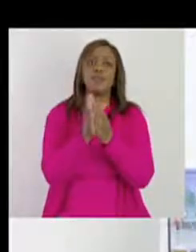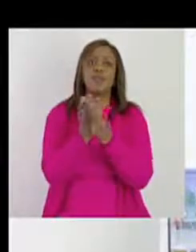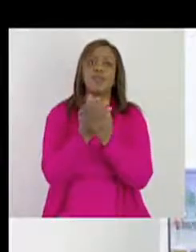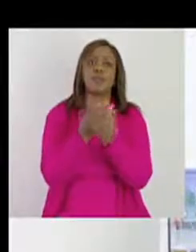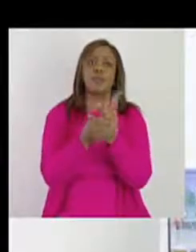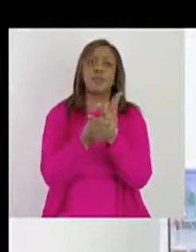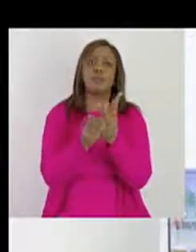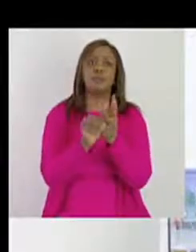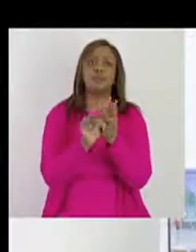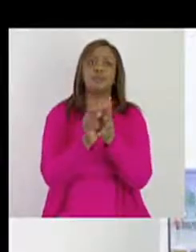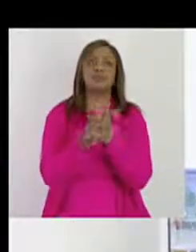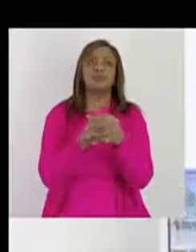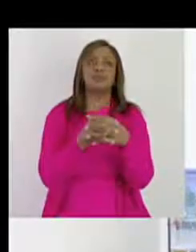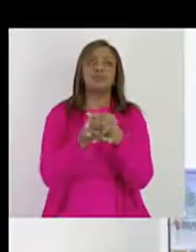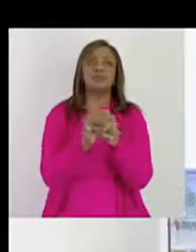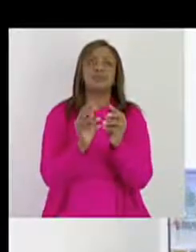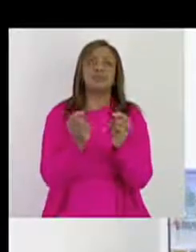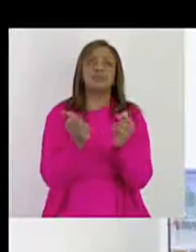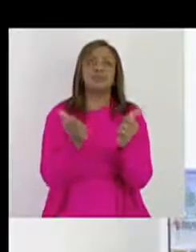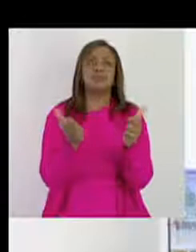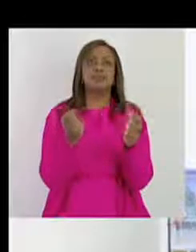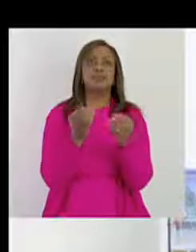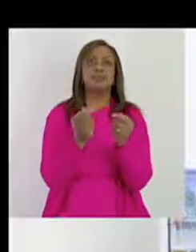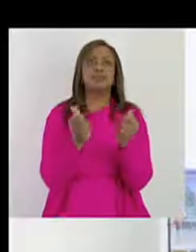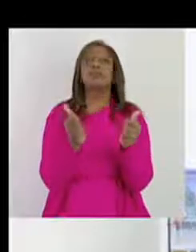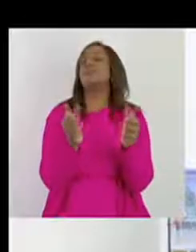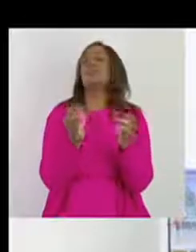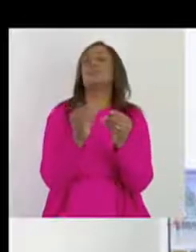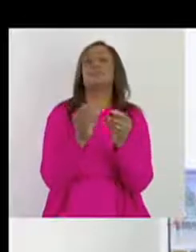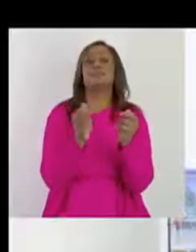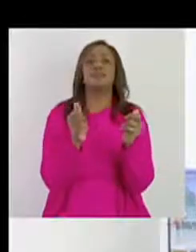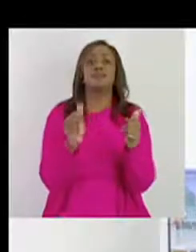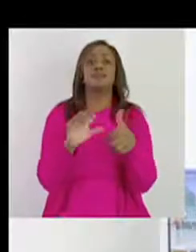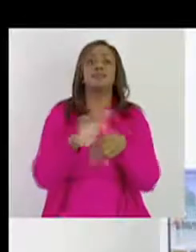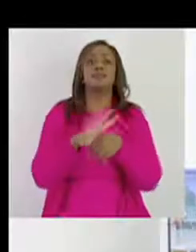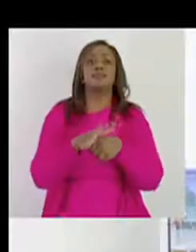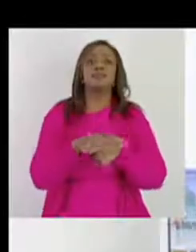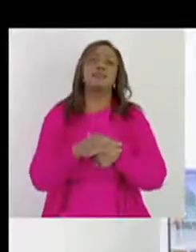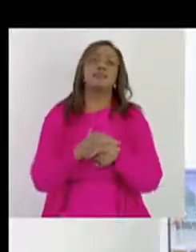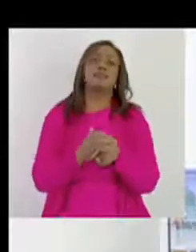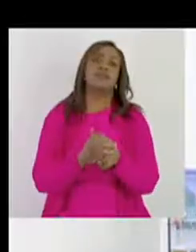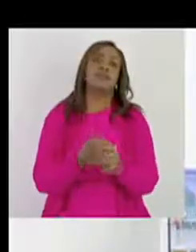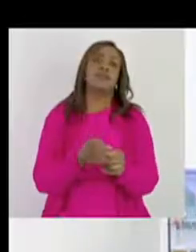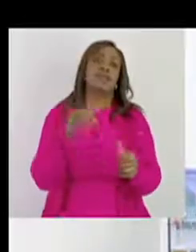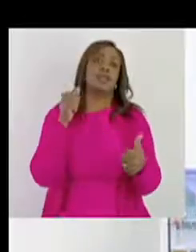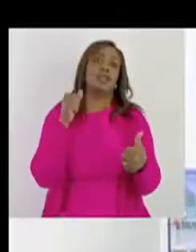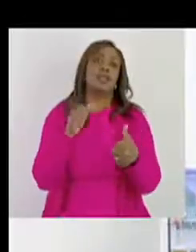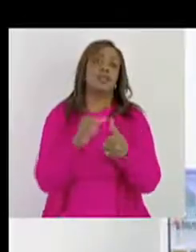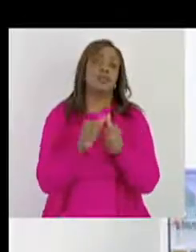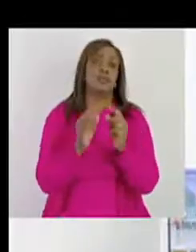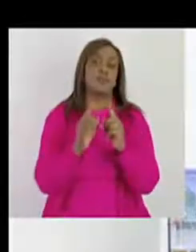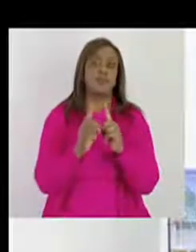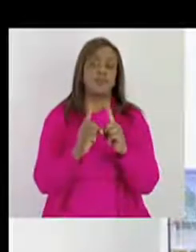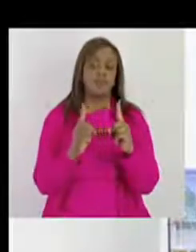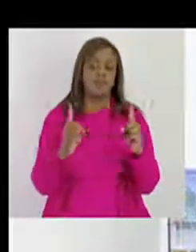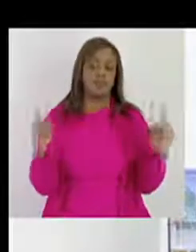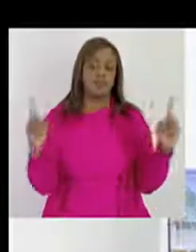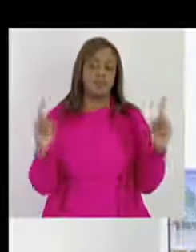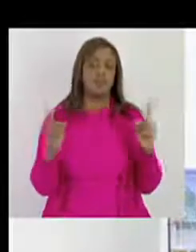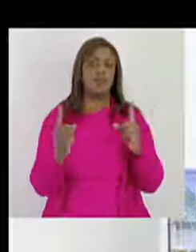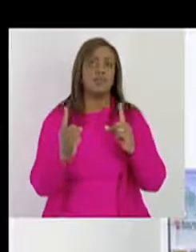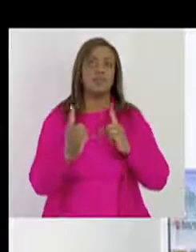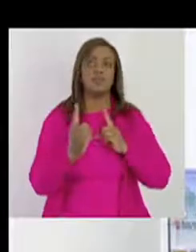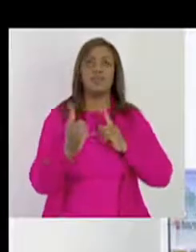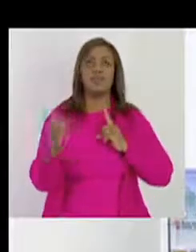our fingers, also around our thumb. It is also important that we keep